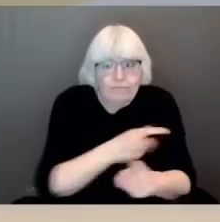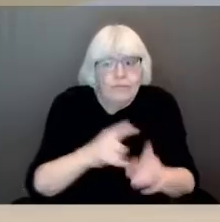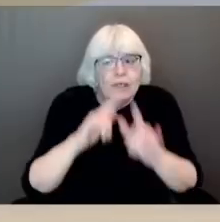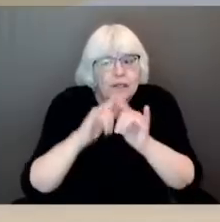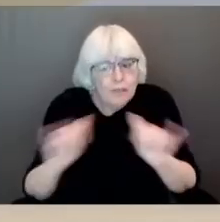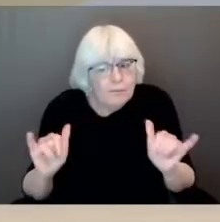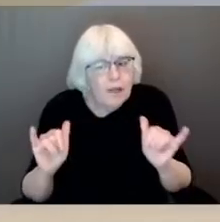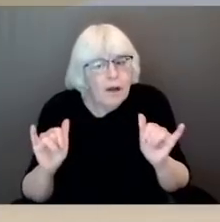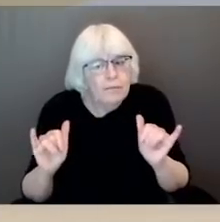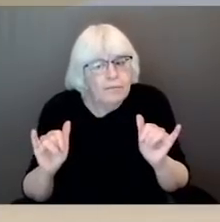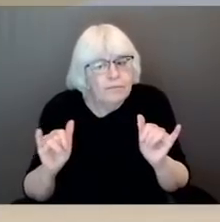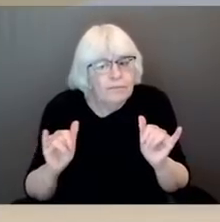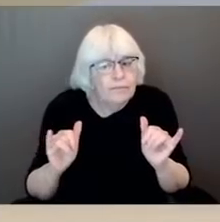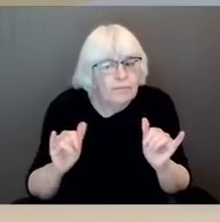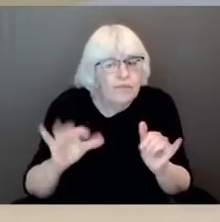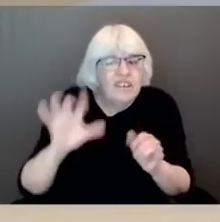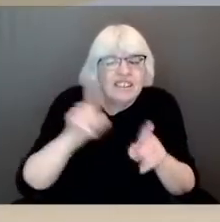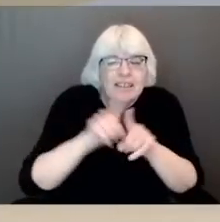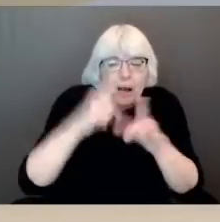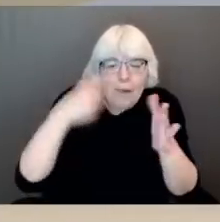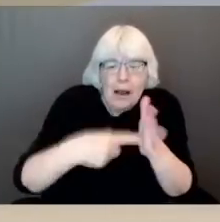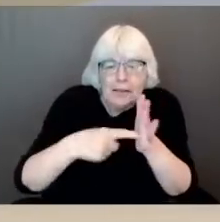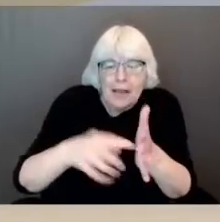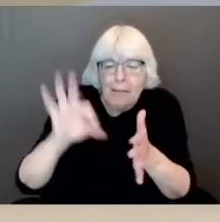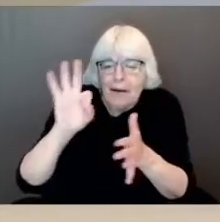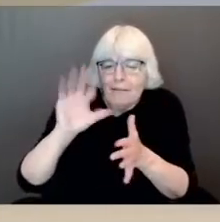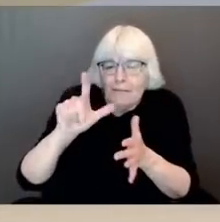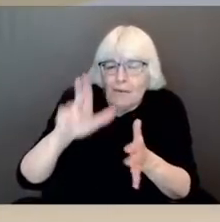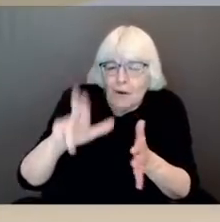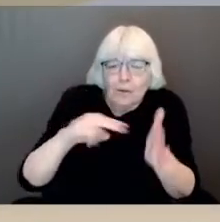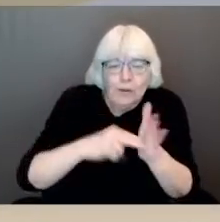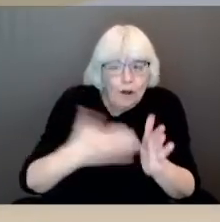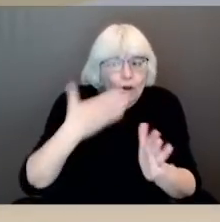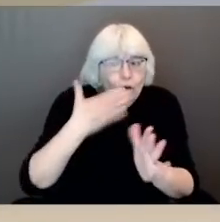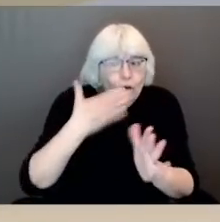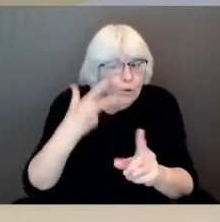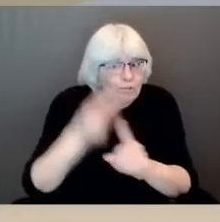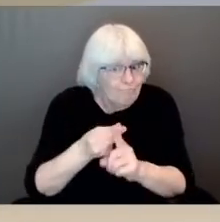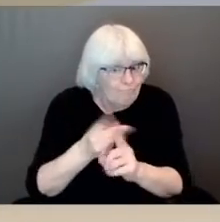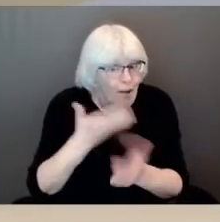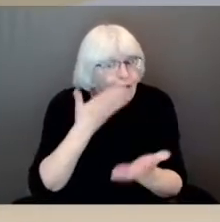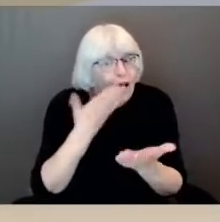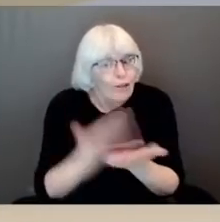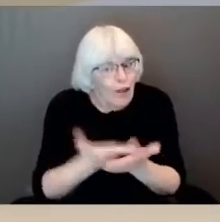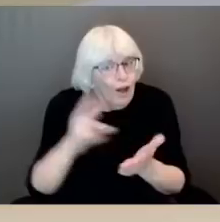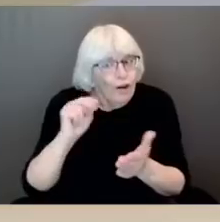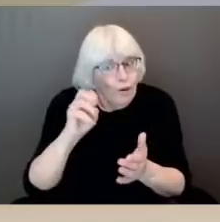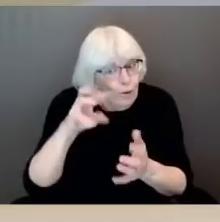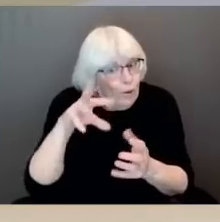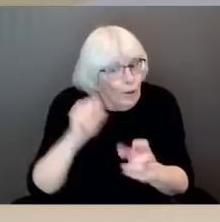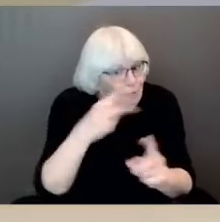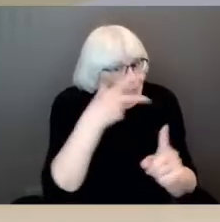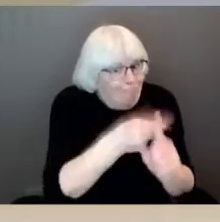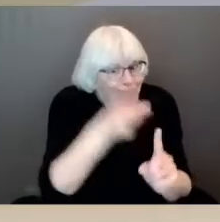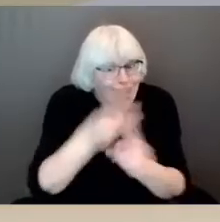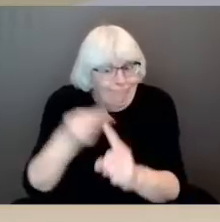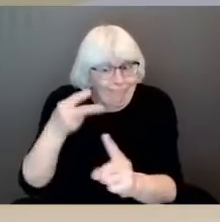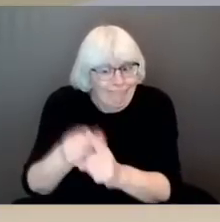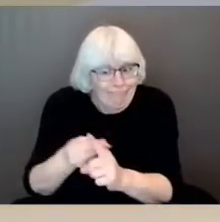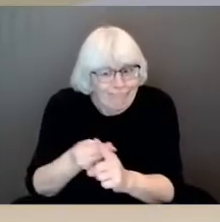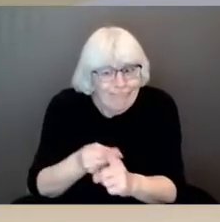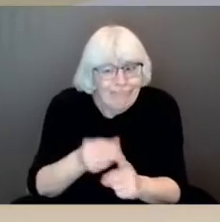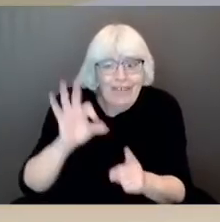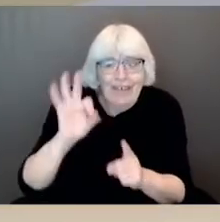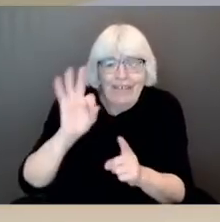vaccine. And this is good news for us, and it will make it easier for individuals to get the influenza vaccine at the